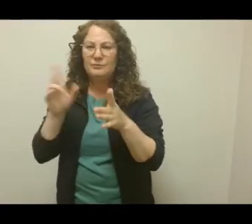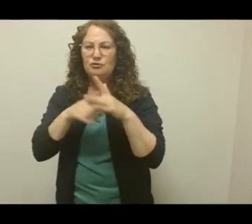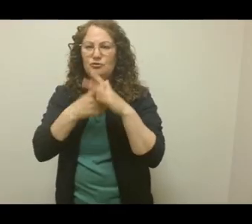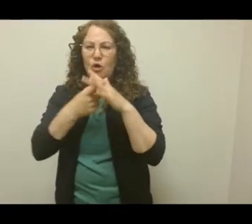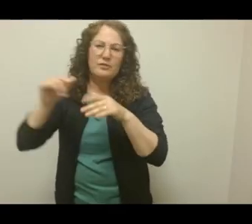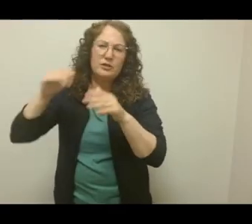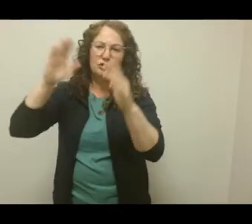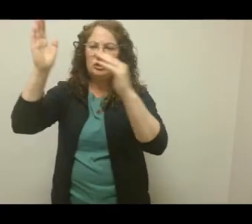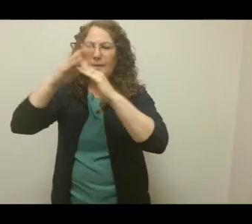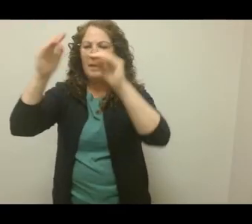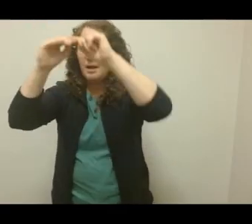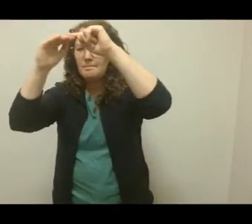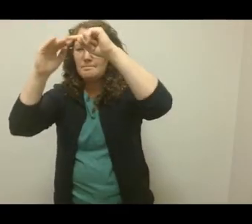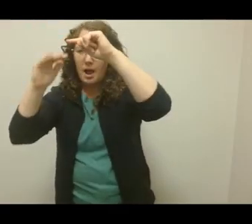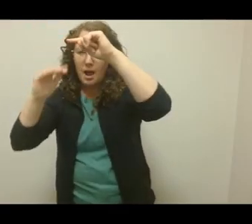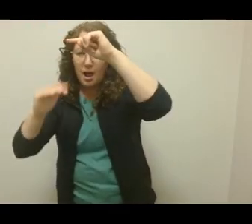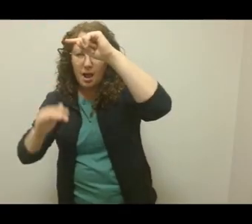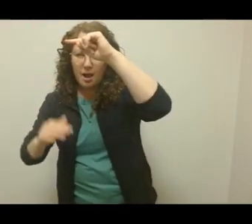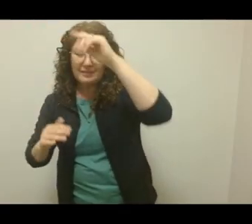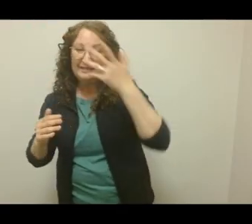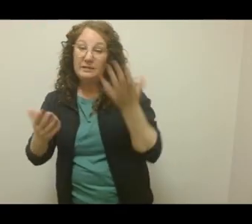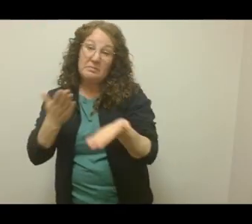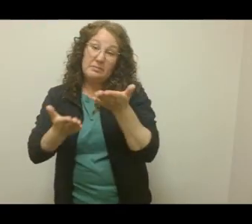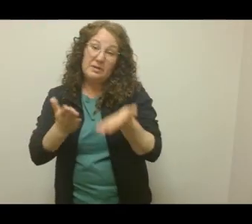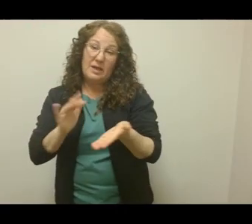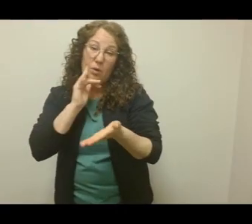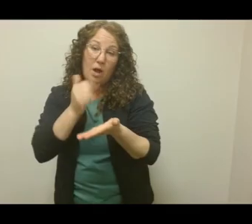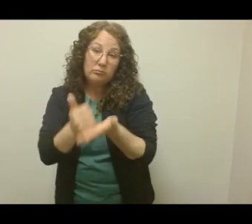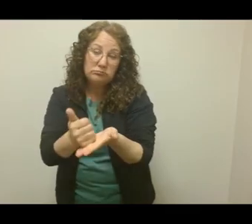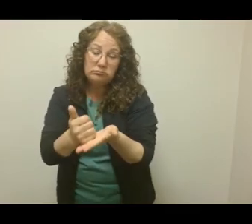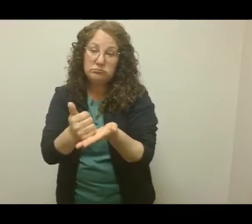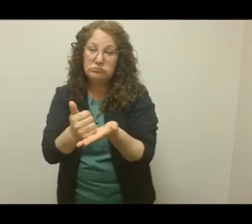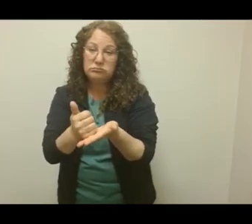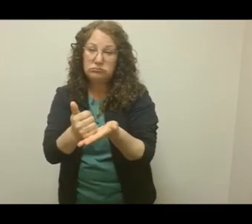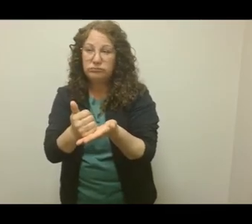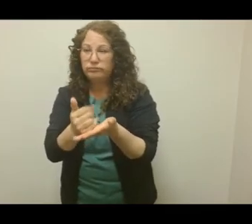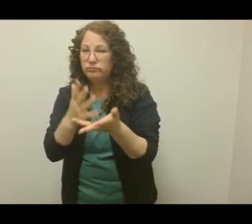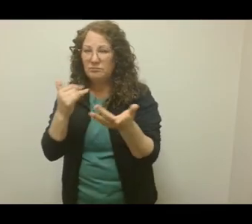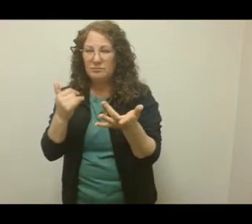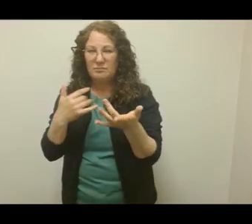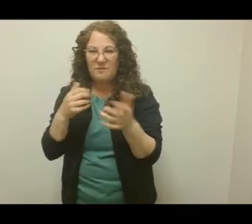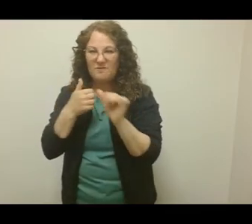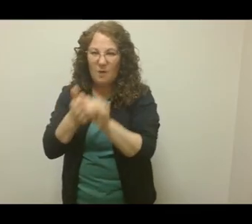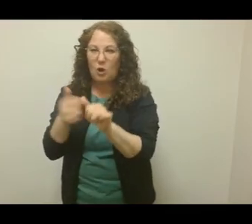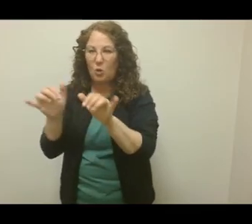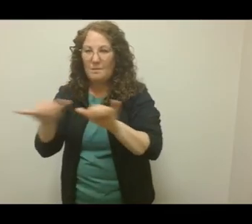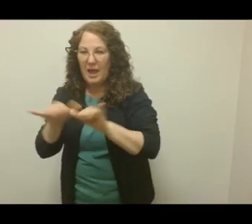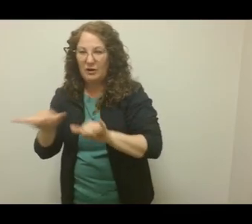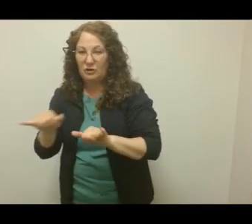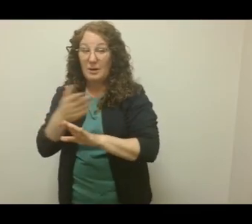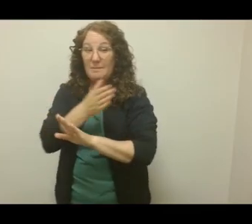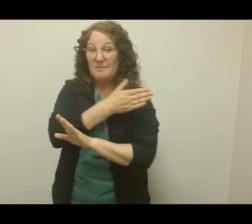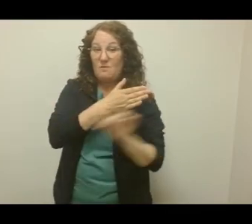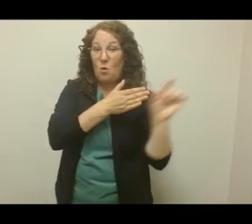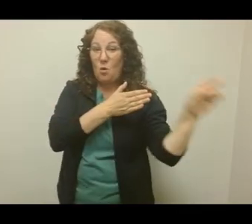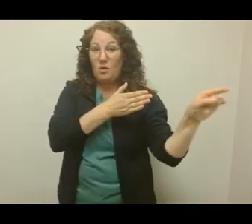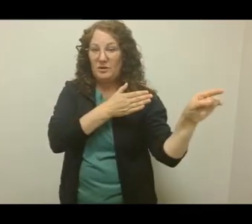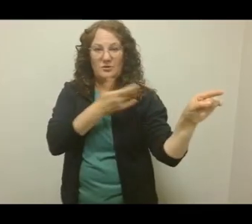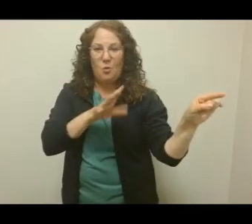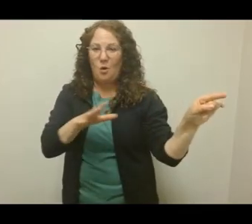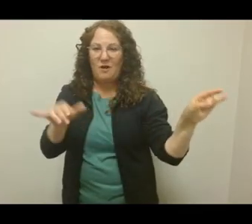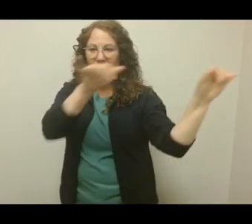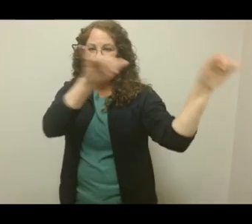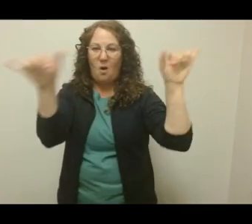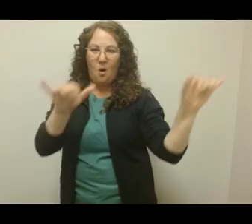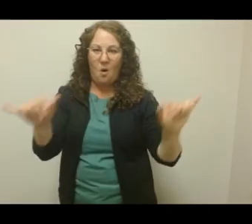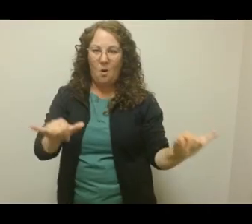of your notes might be helpful to really break the pattern of the original text. So that's another tip that often